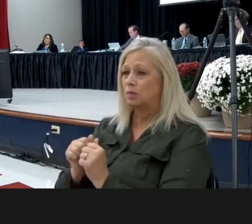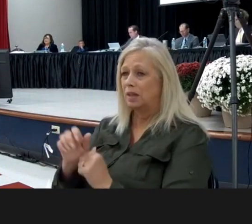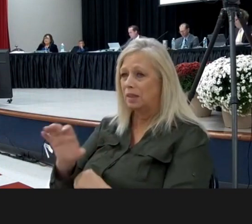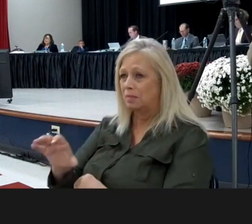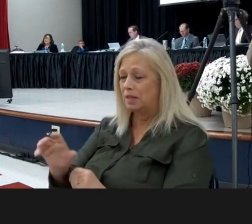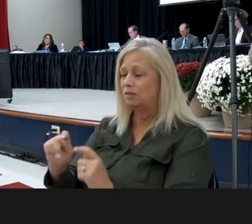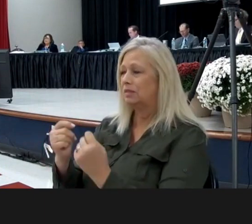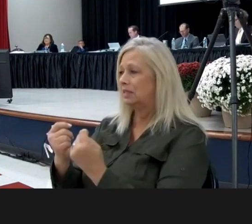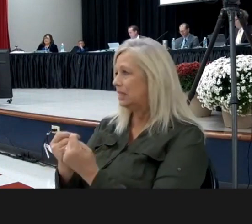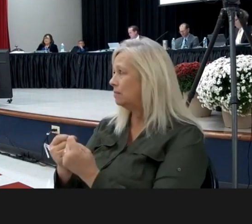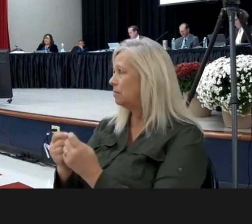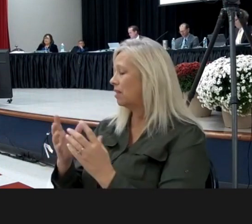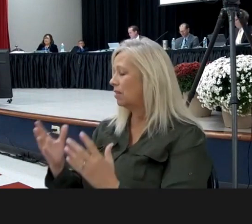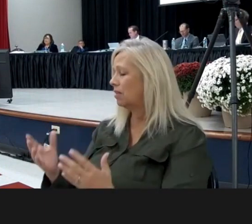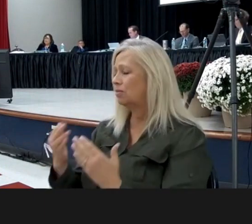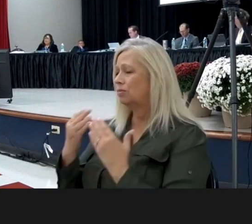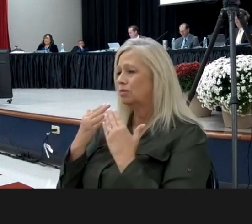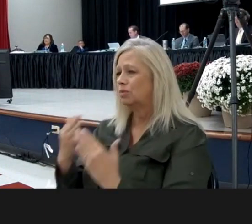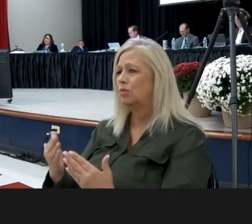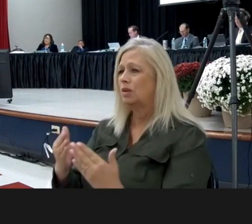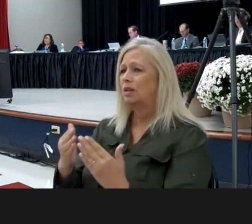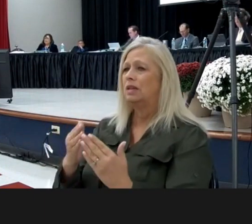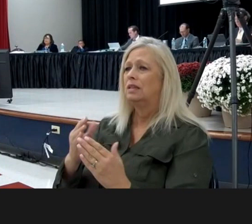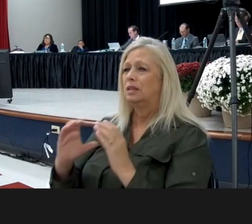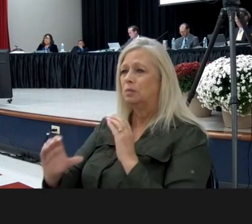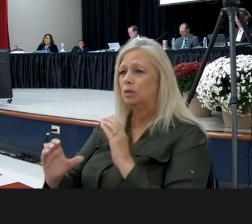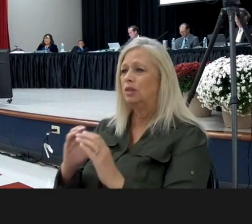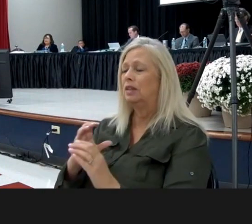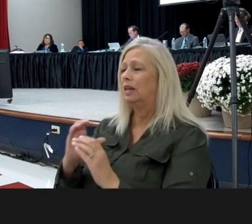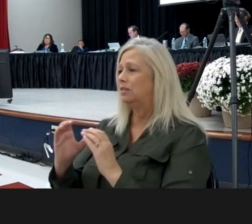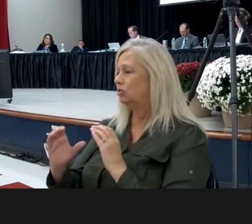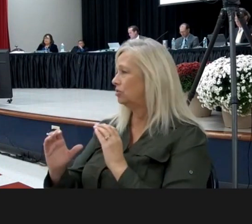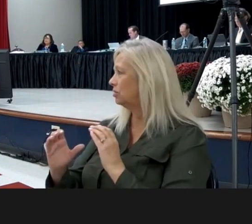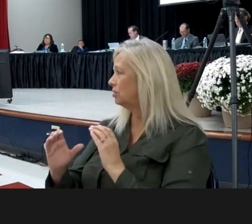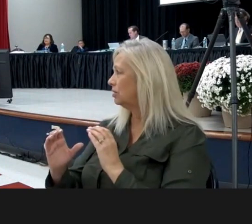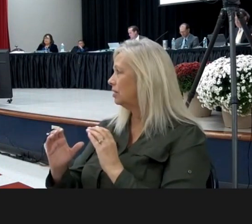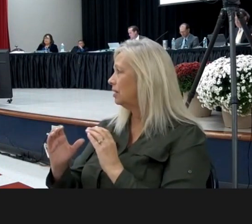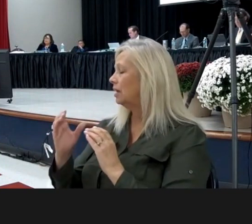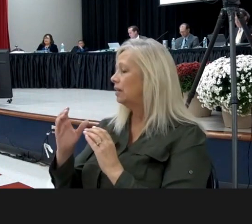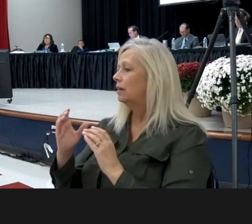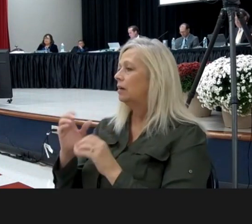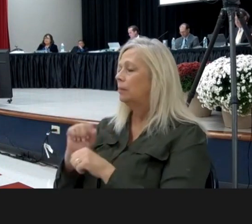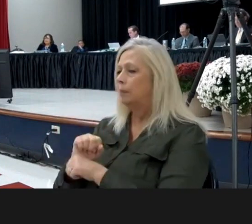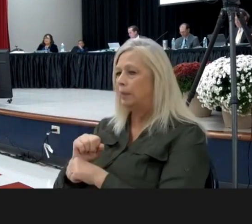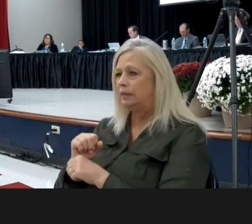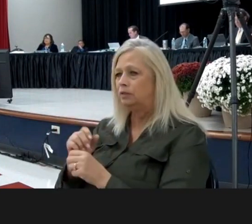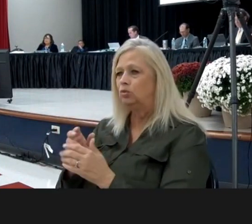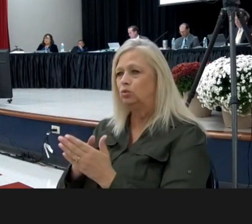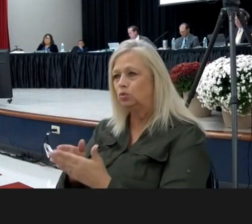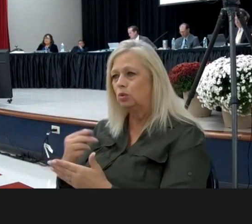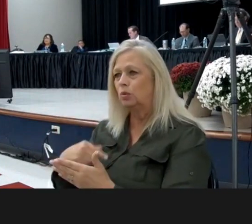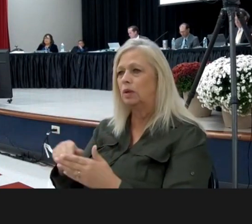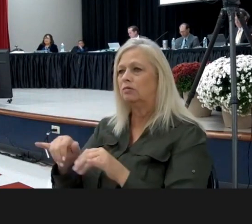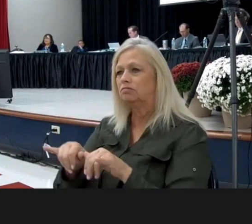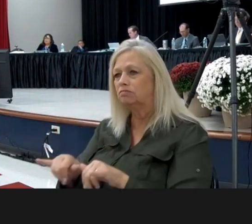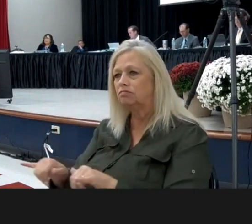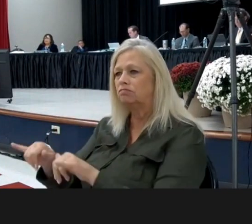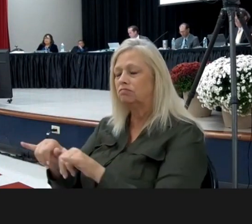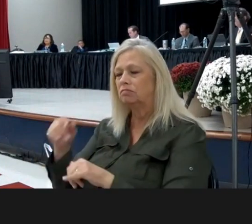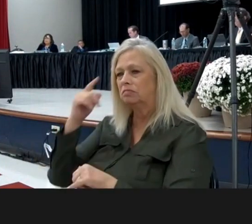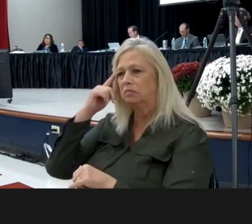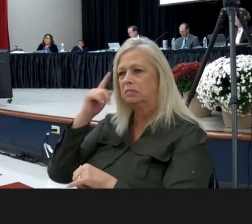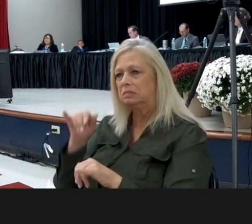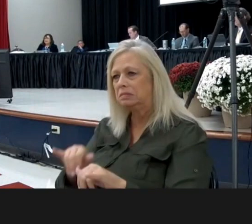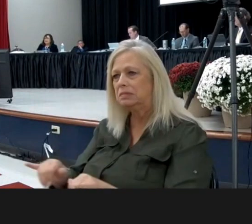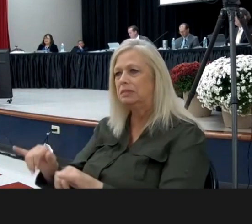experience for us. A lot of good communication back and forth. A lot of making sure we're all on the same page as we move through this. Certainly the Catalyst team